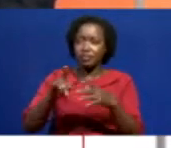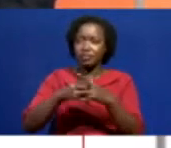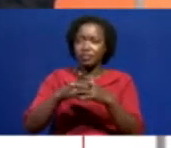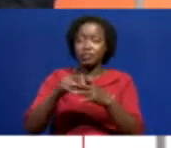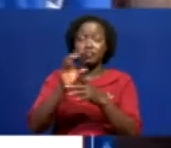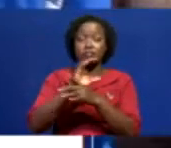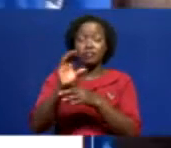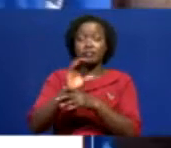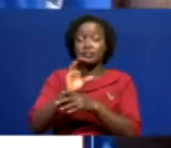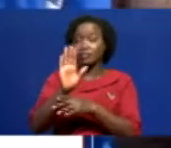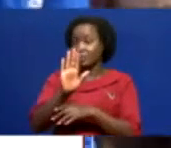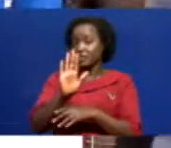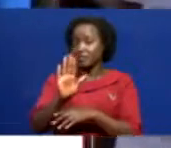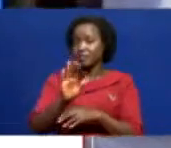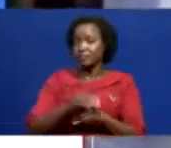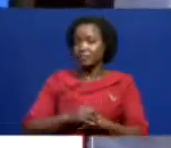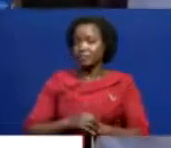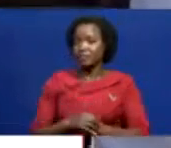their careers.